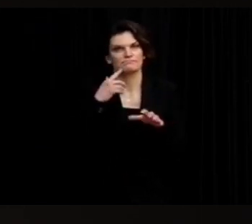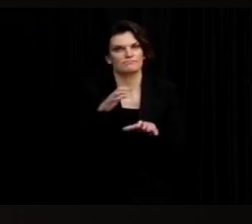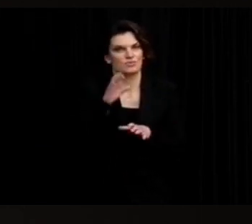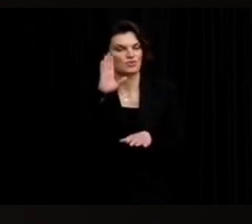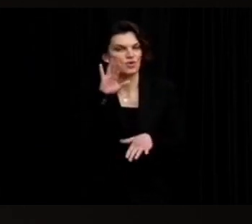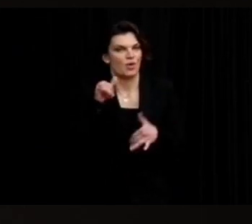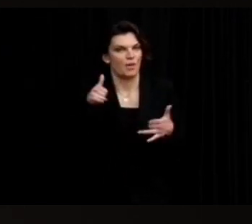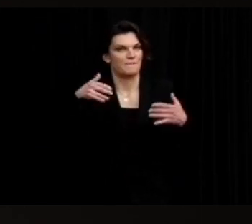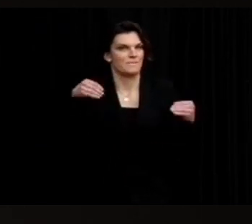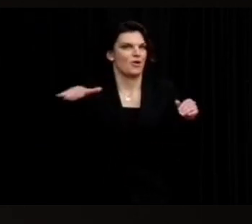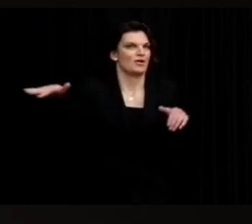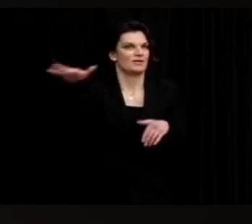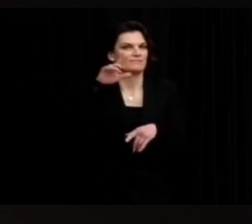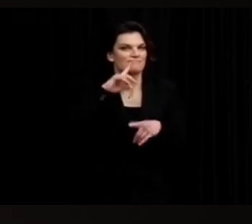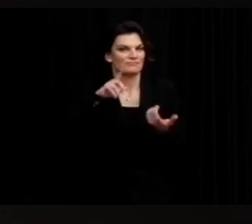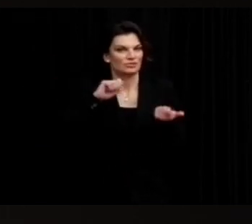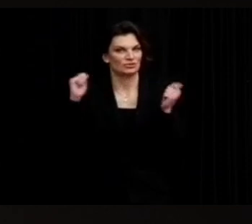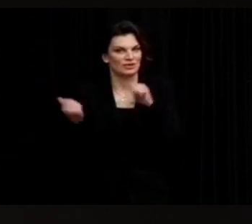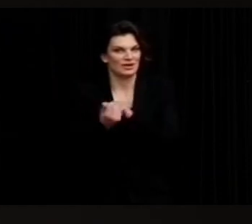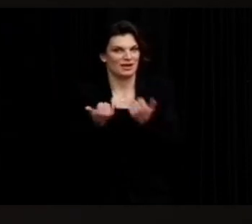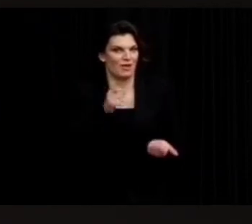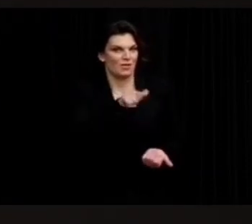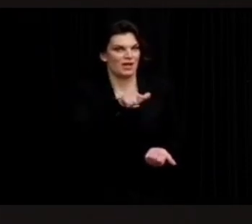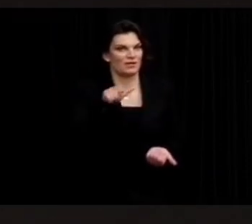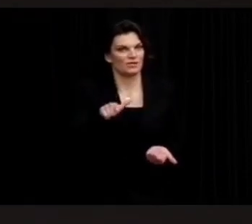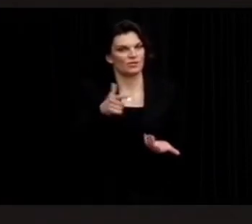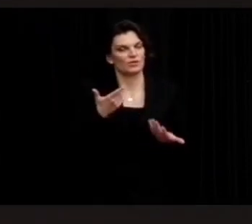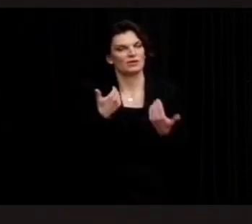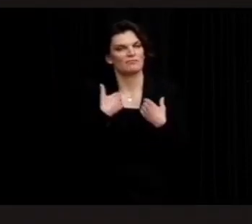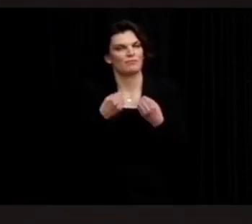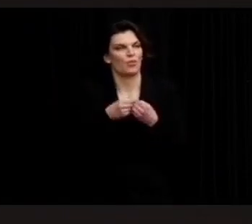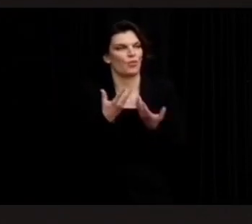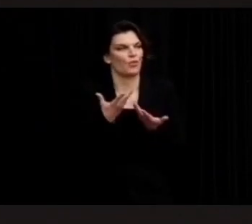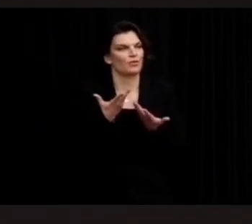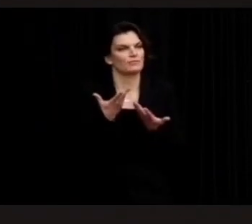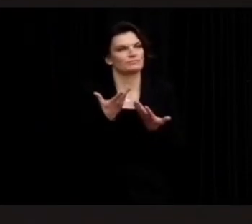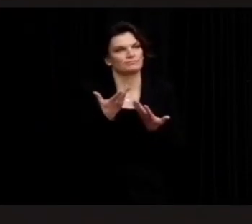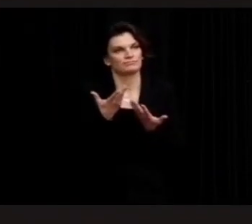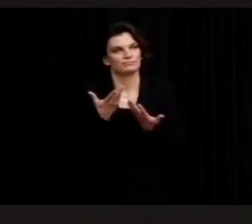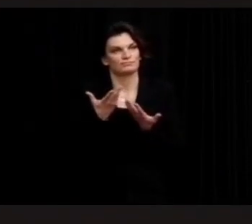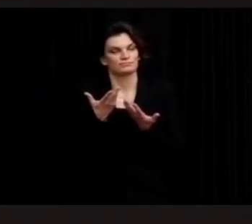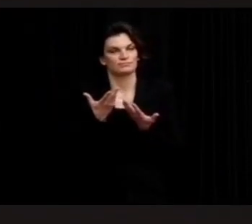The landlords are beginning to have more options as far as